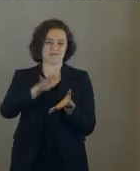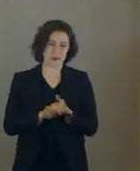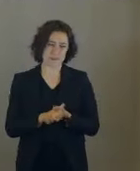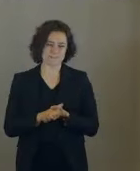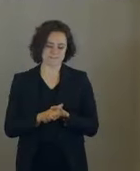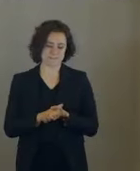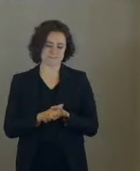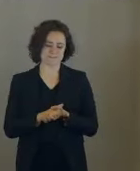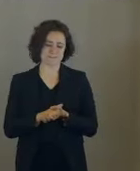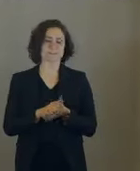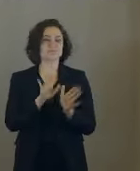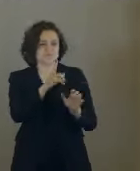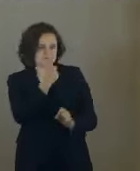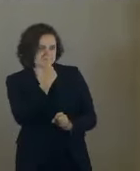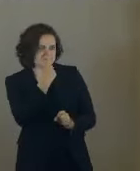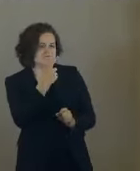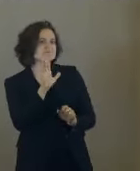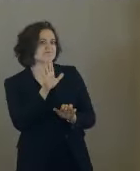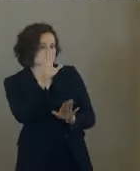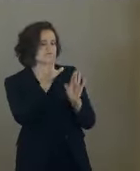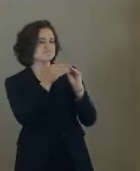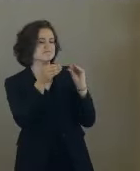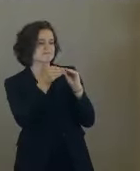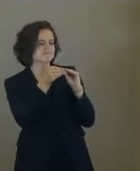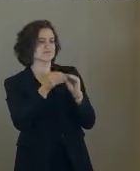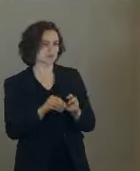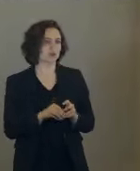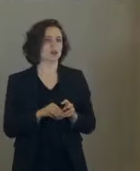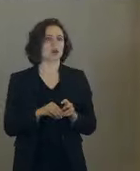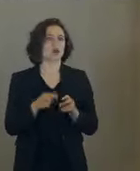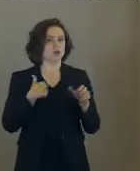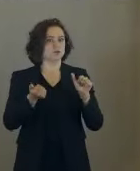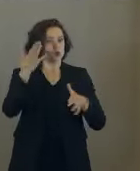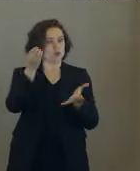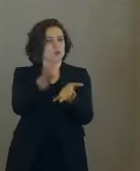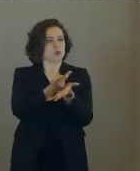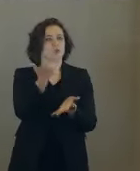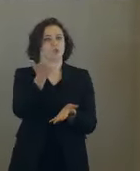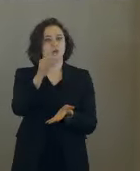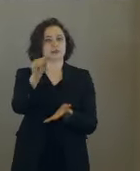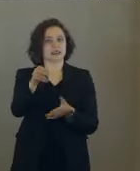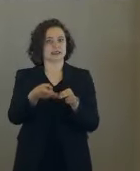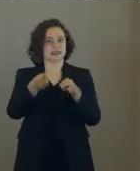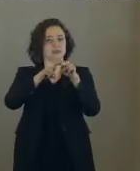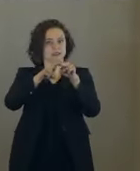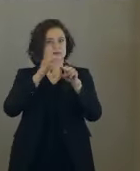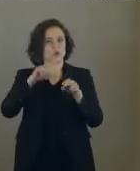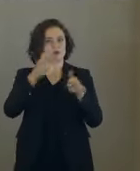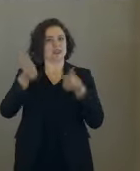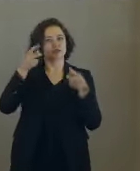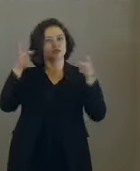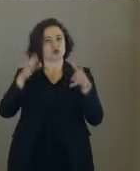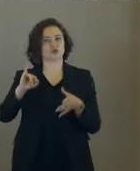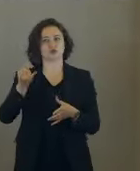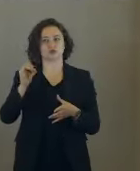I believe, if I may, Mr. Chair, Commissioner Roberson. I move to approve a 3% increase for Executive